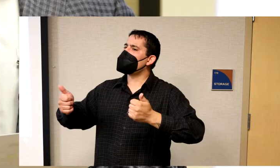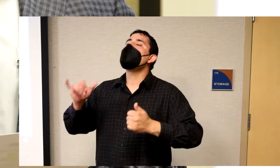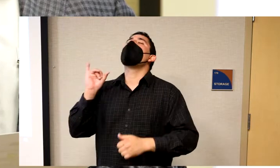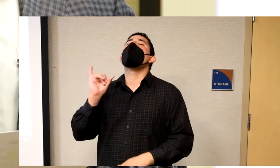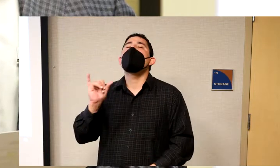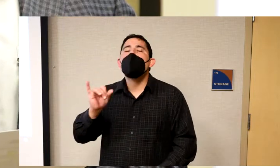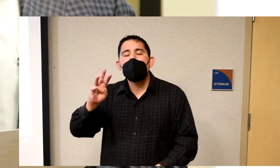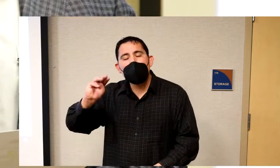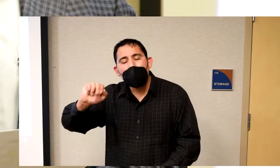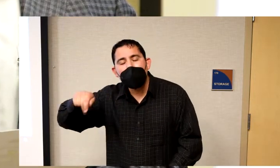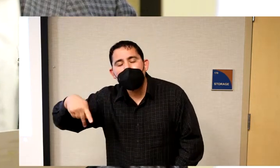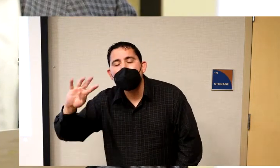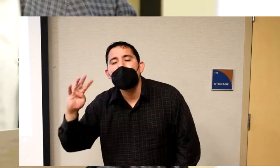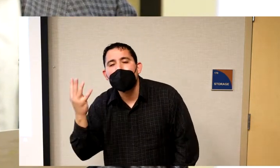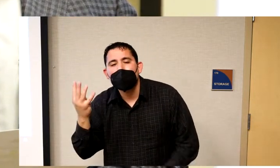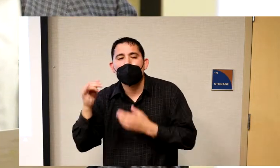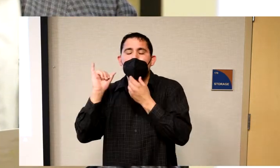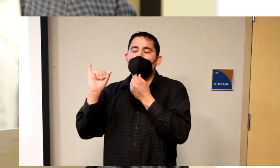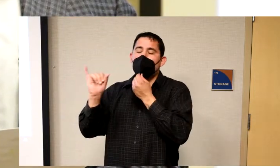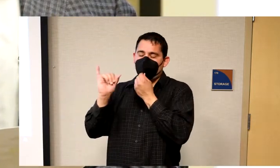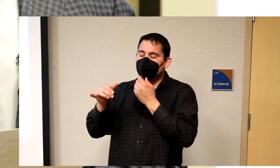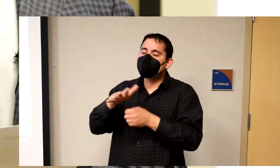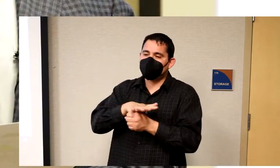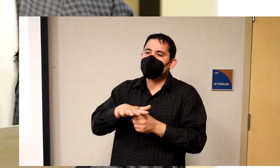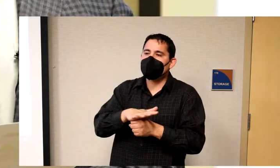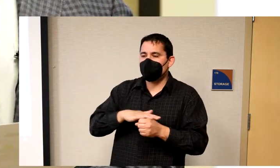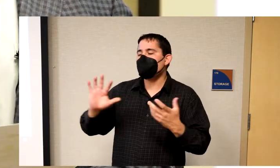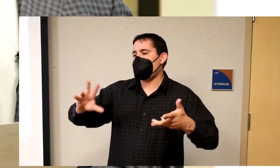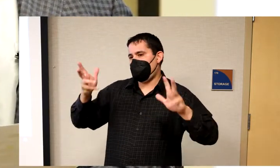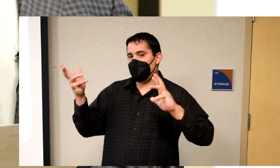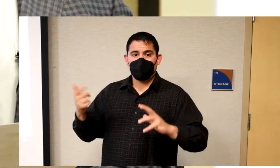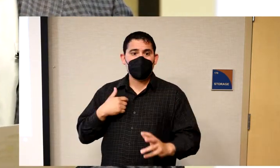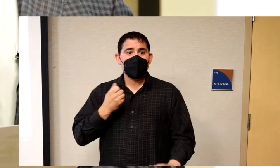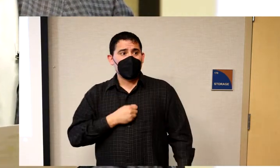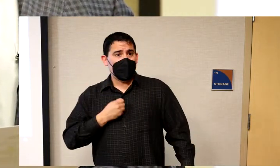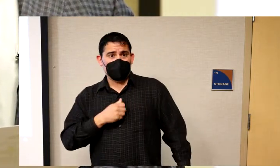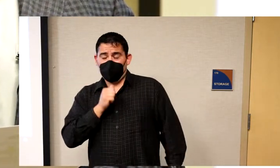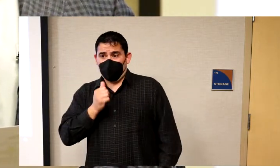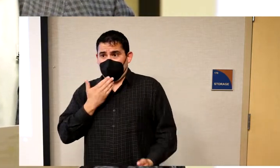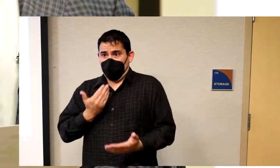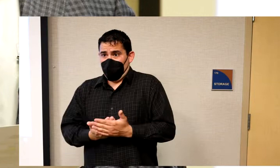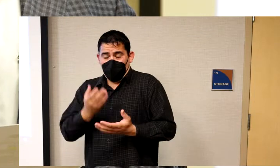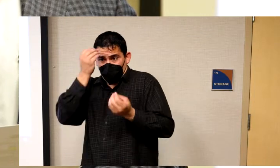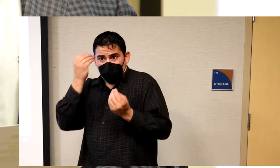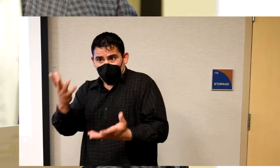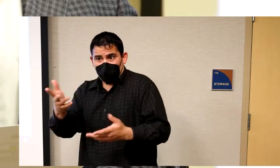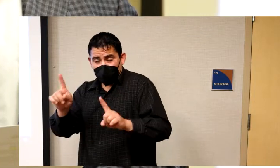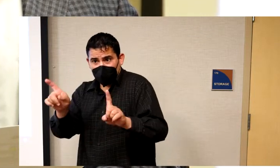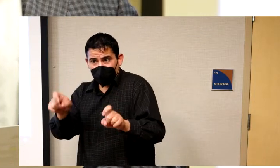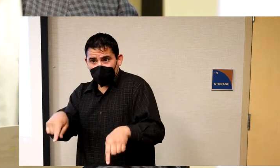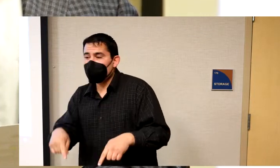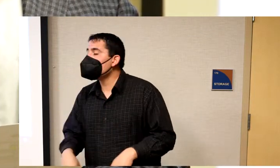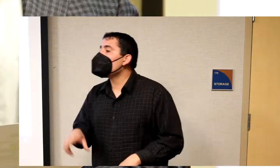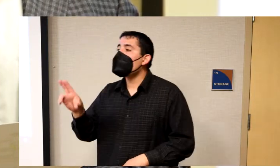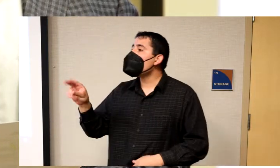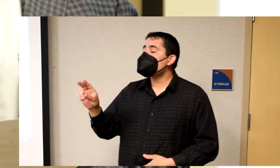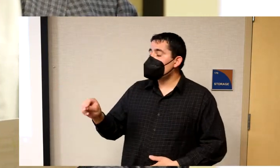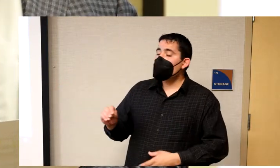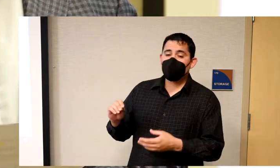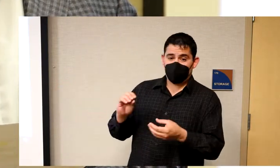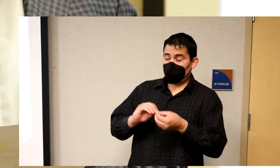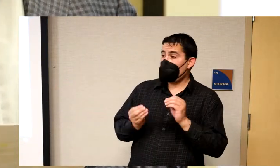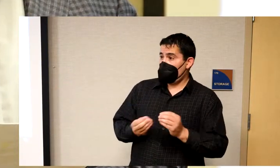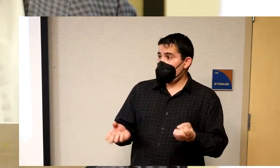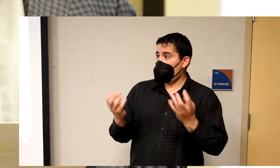Yeah, I think those are the districts, yeah, I guess that might be. I'm sorry, did I not give you good information? No, I was looking at the population